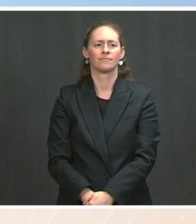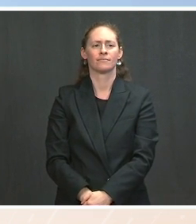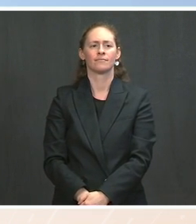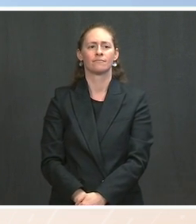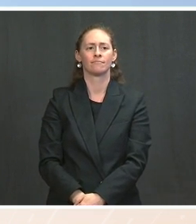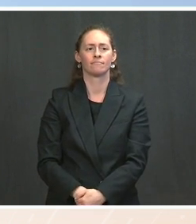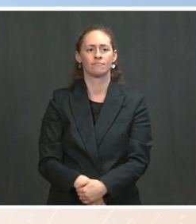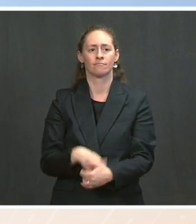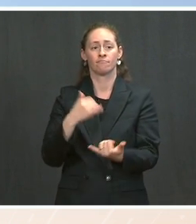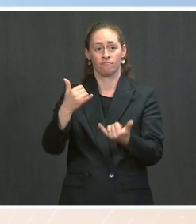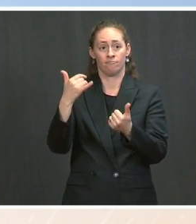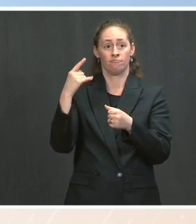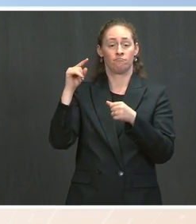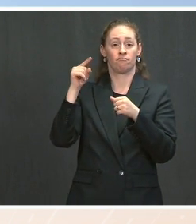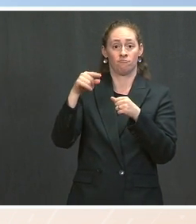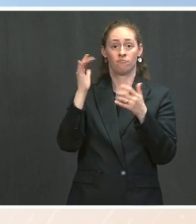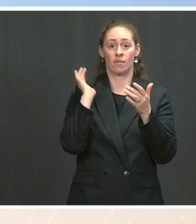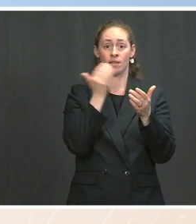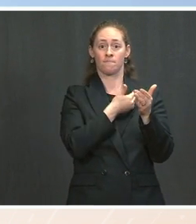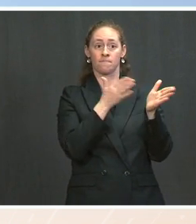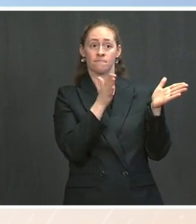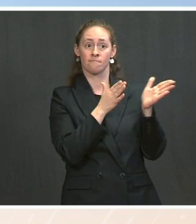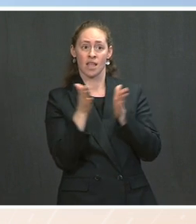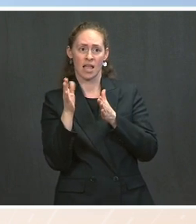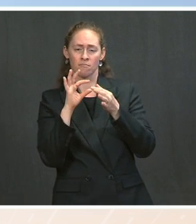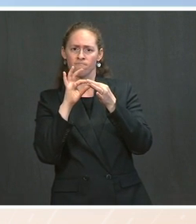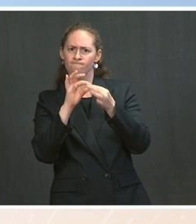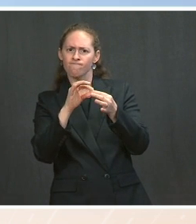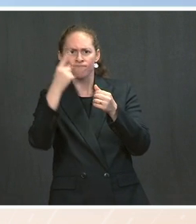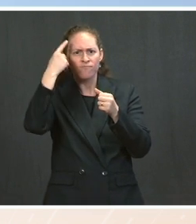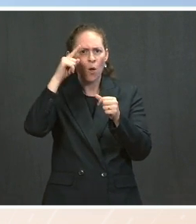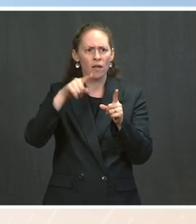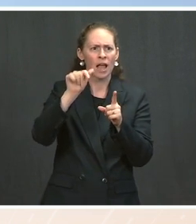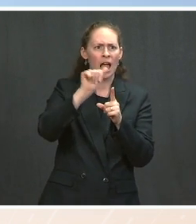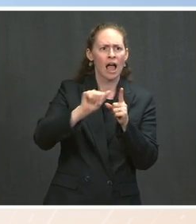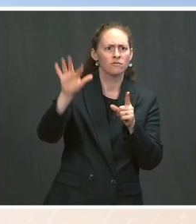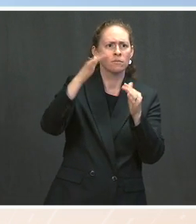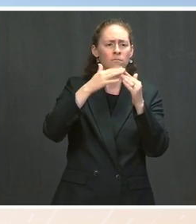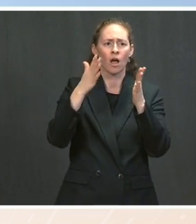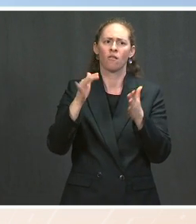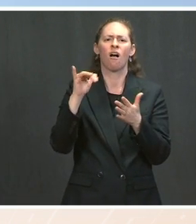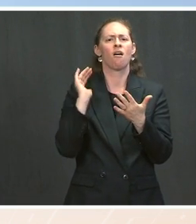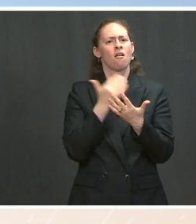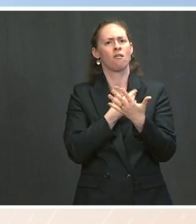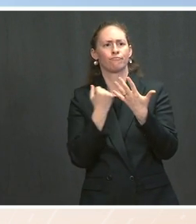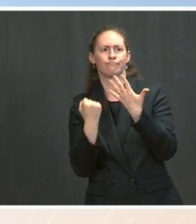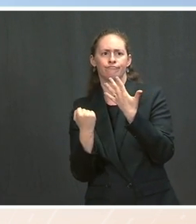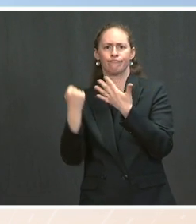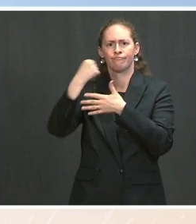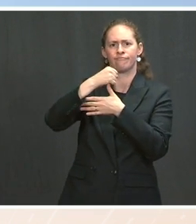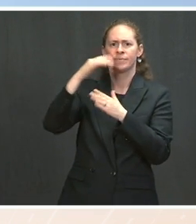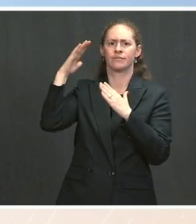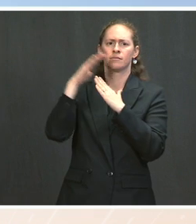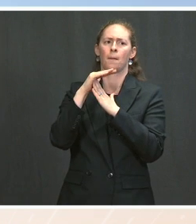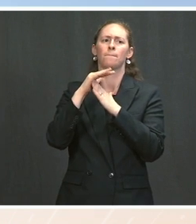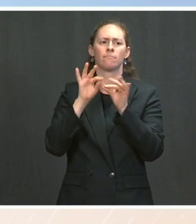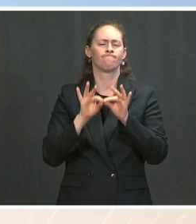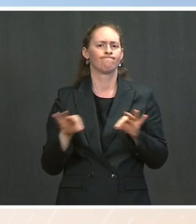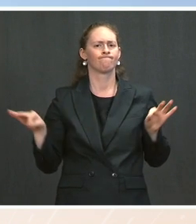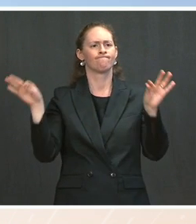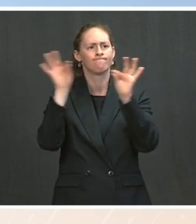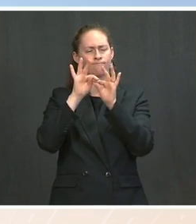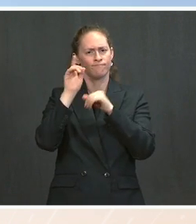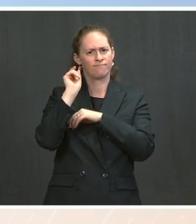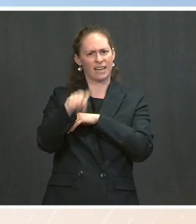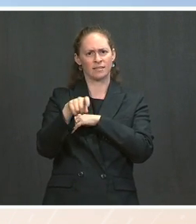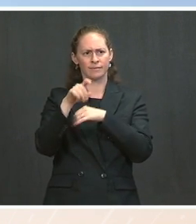Asian American and Pacific Islanders and ensuring that it is successful is a top priority for the president. He's committed to reestablishing the initiative, as he talked